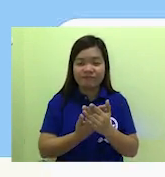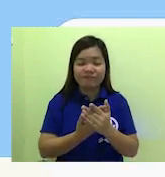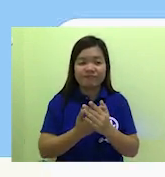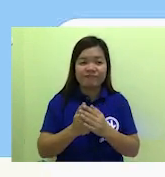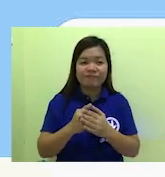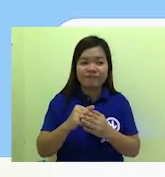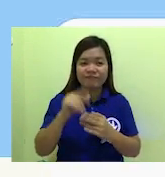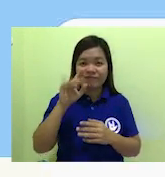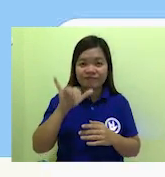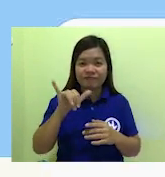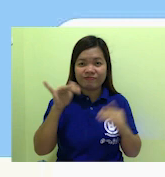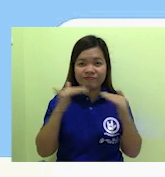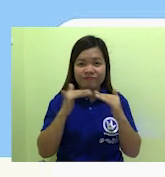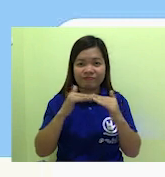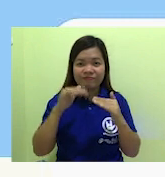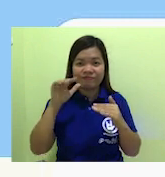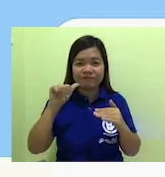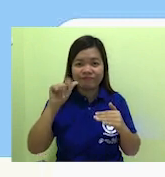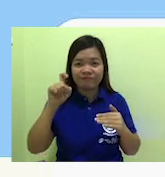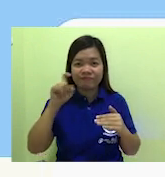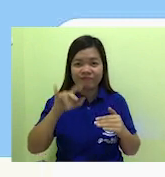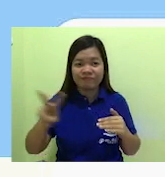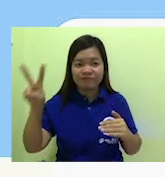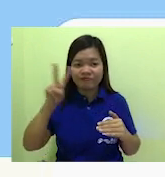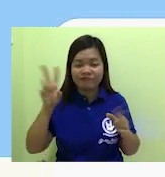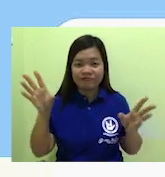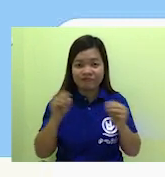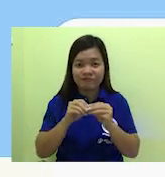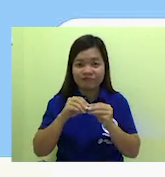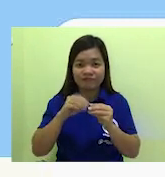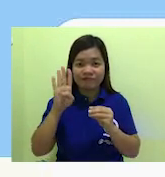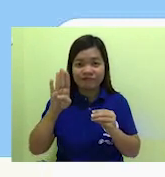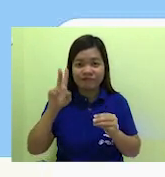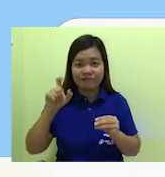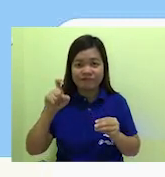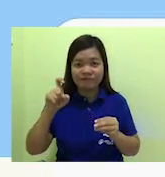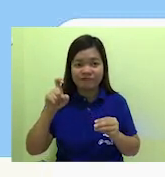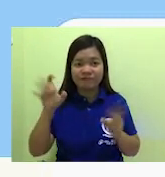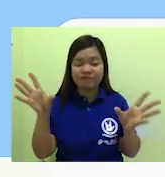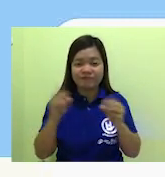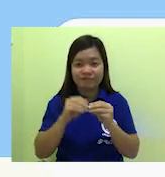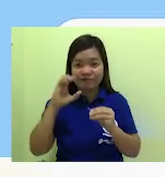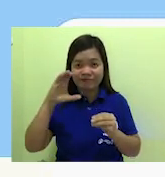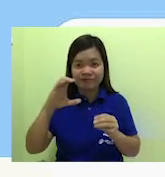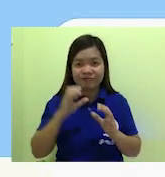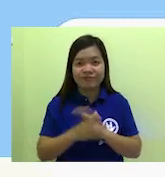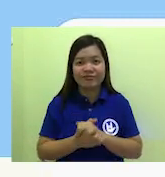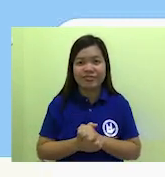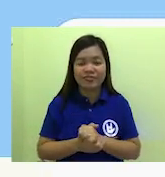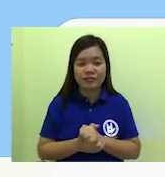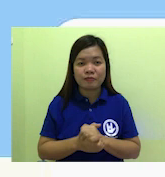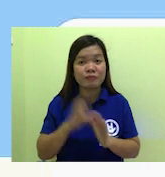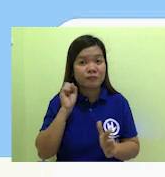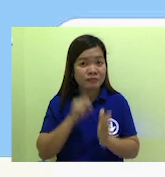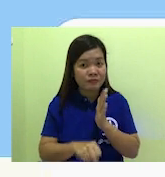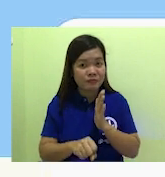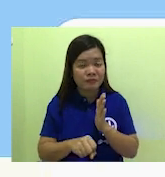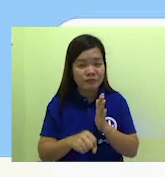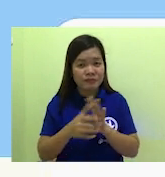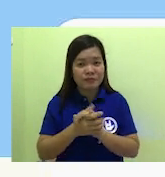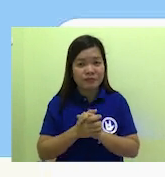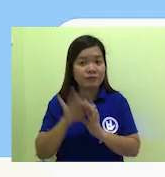form y equals ax squared plus bx plus c.